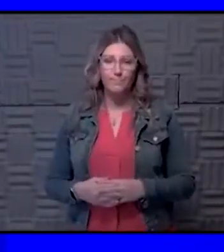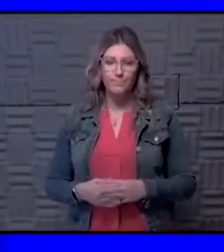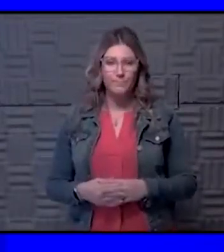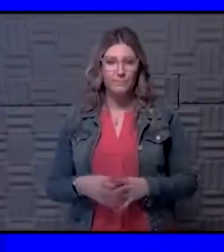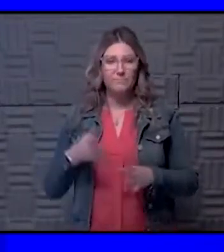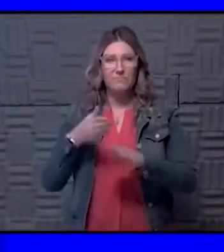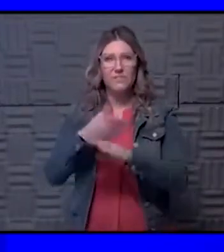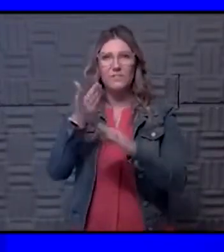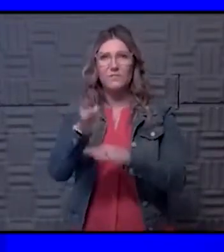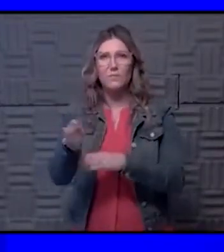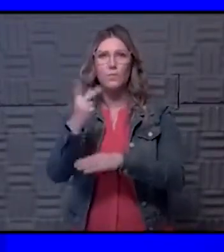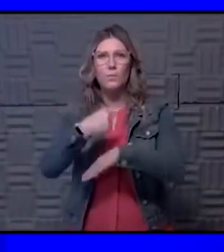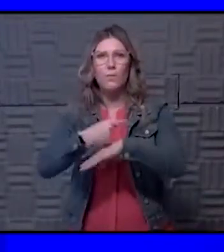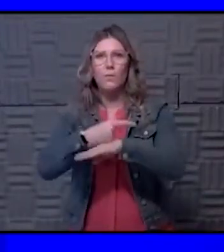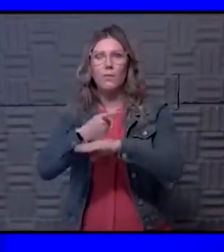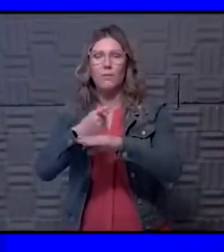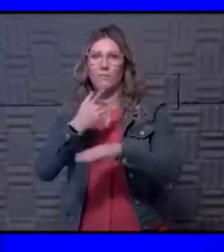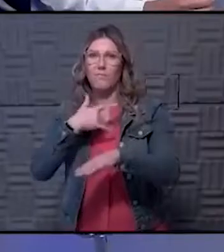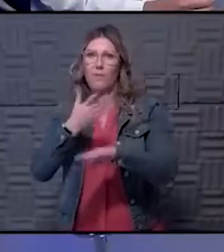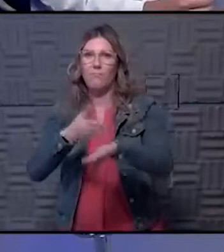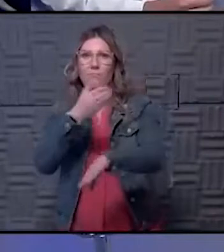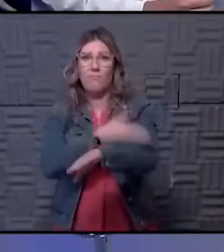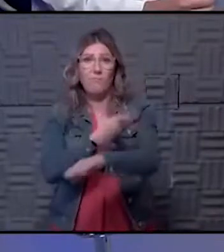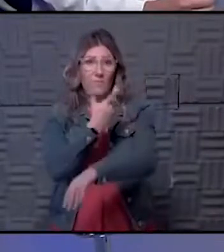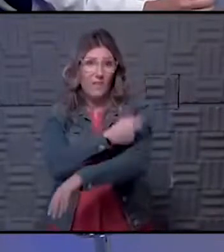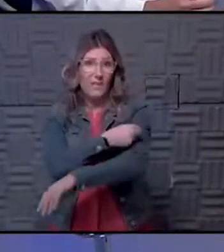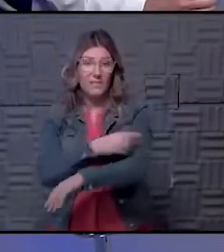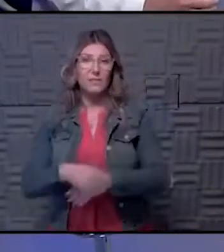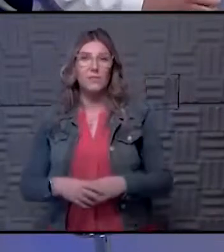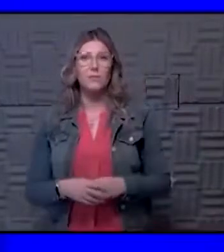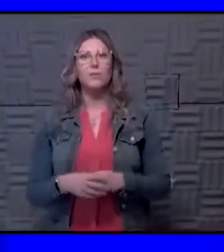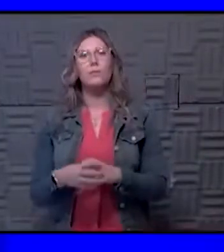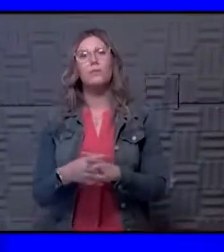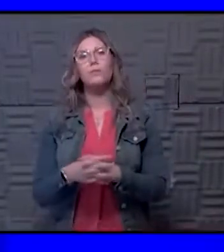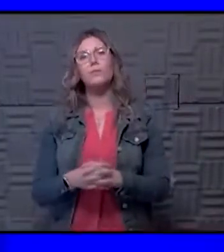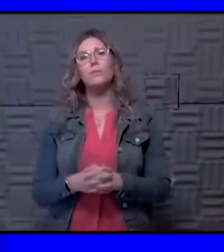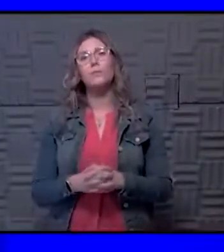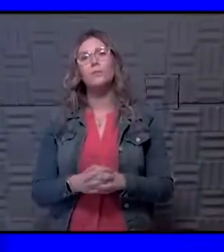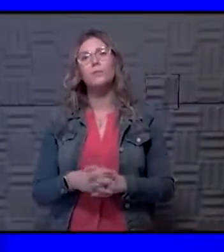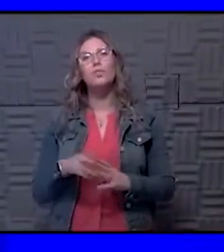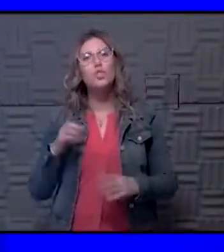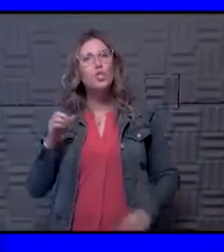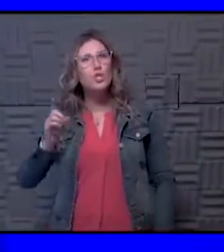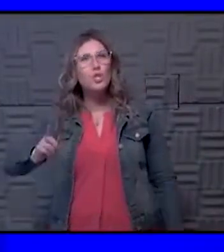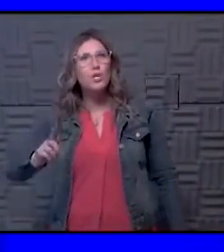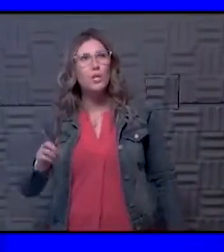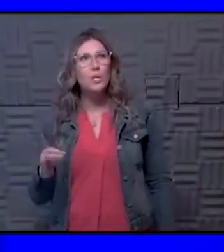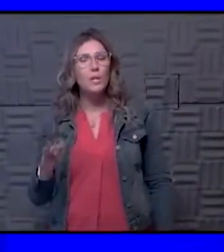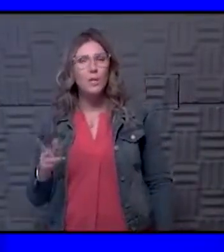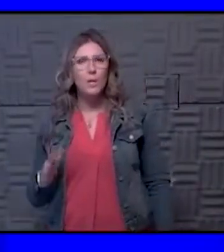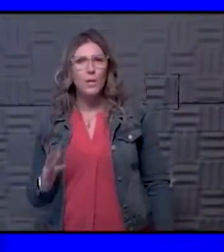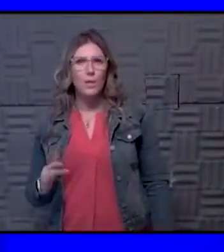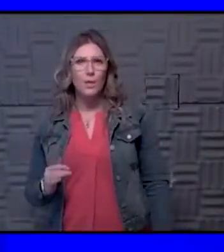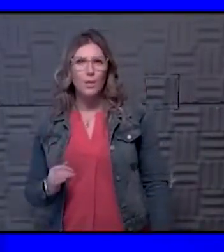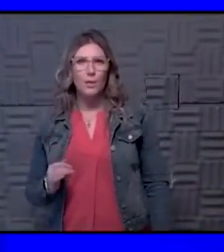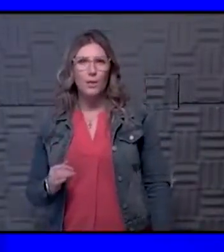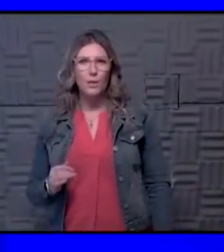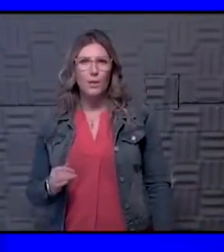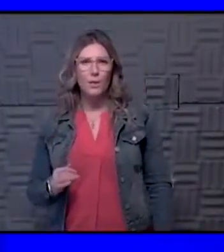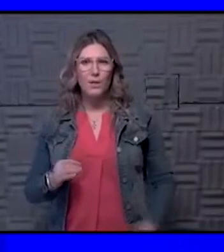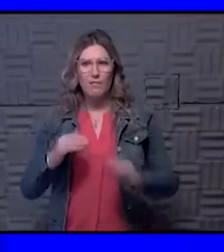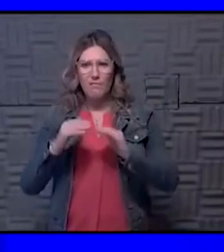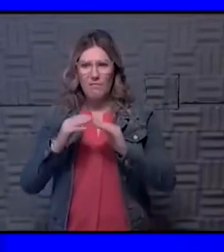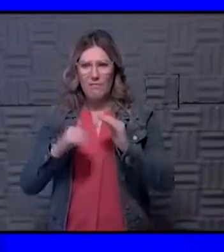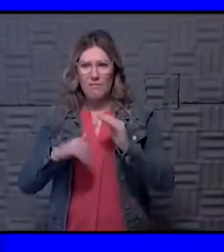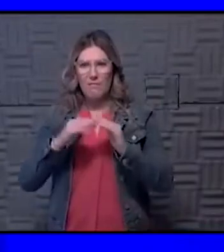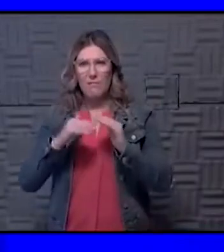couple days, felt a lot better. So Vaccinated? She was less than a week from